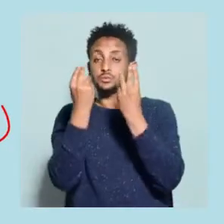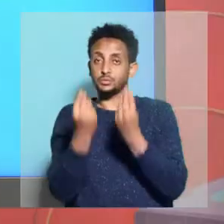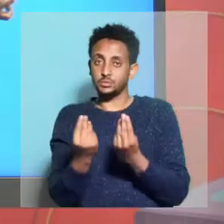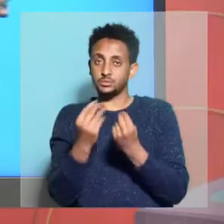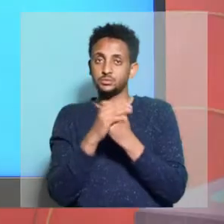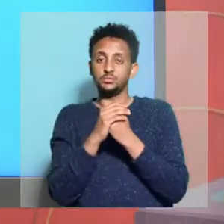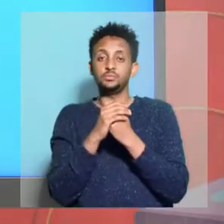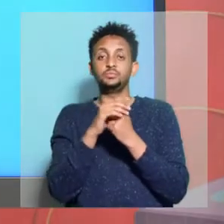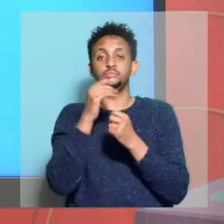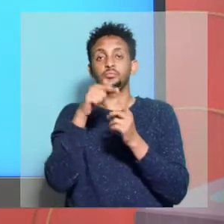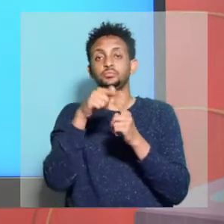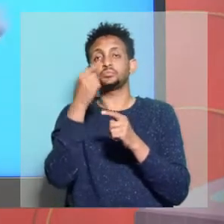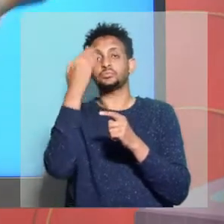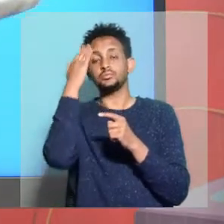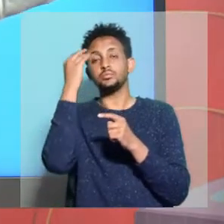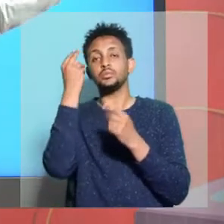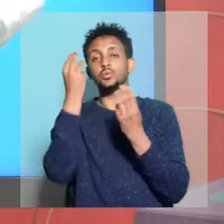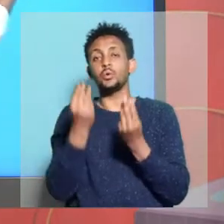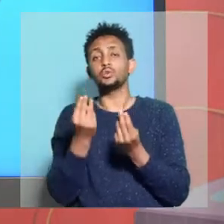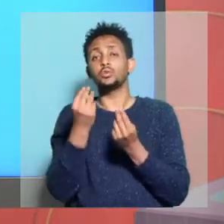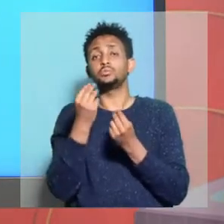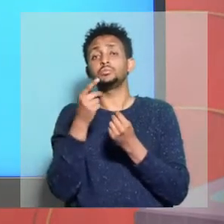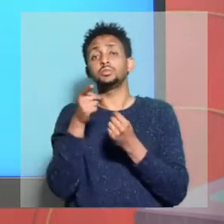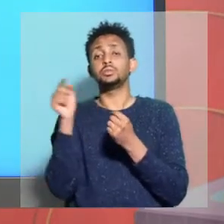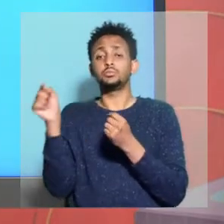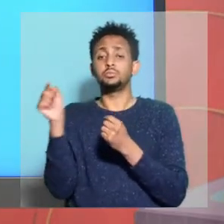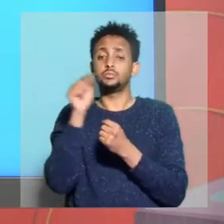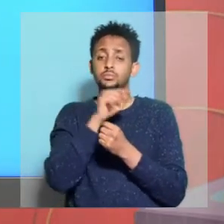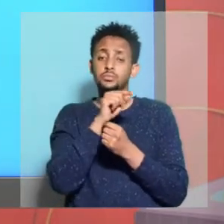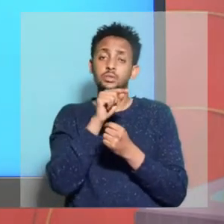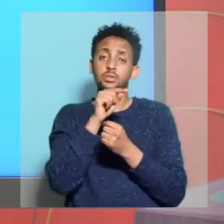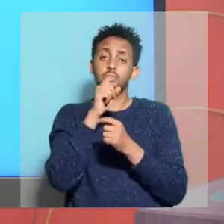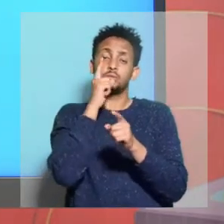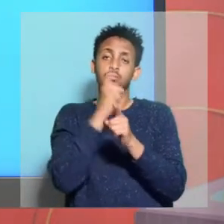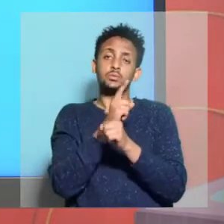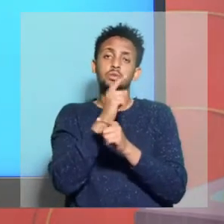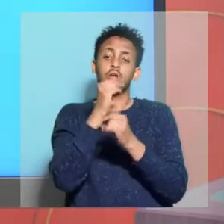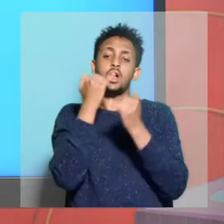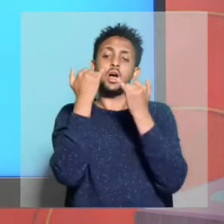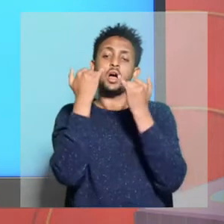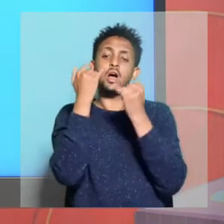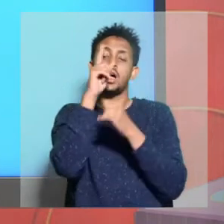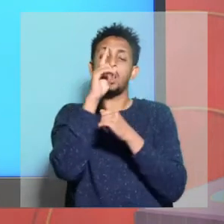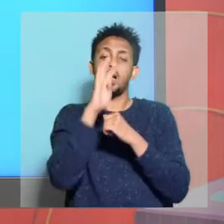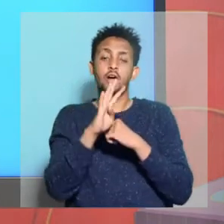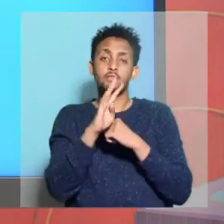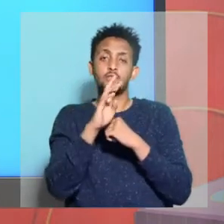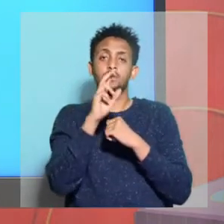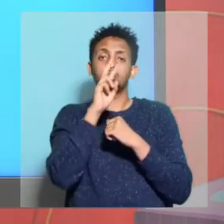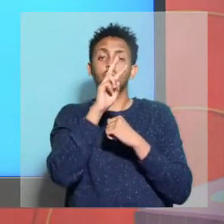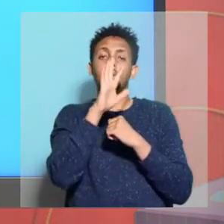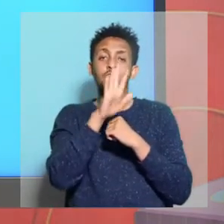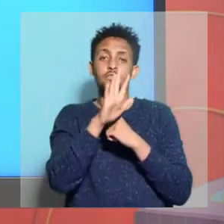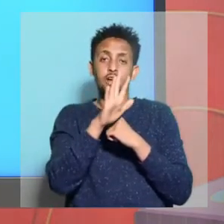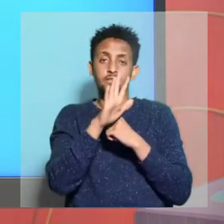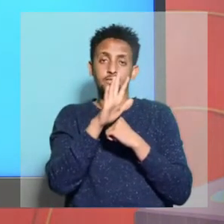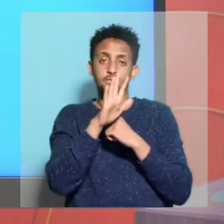kilonewton. Actually, weight of the bridge either from this point it is exactly at half, and it should be